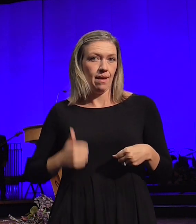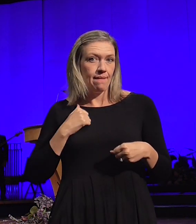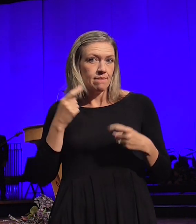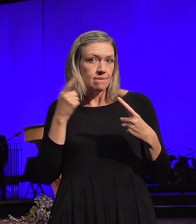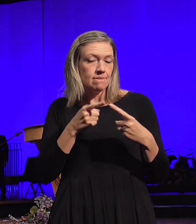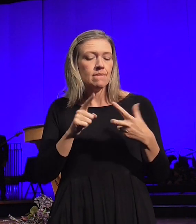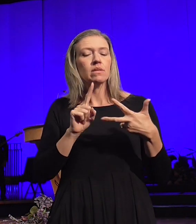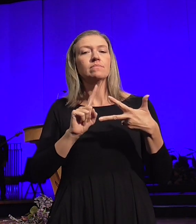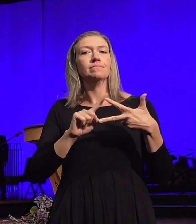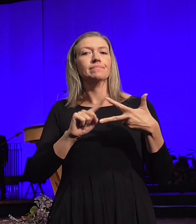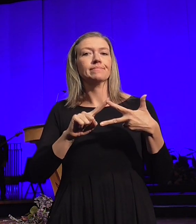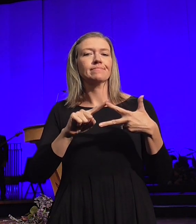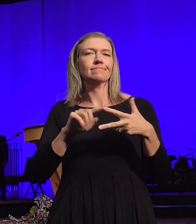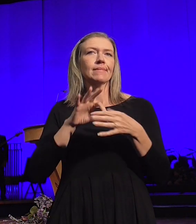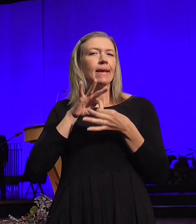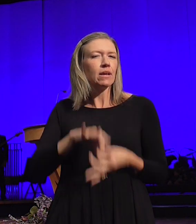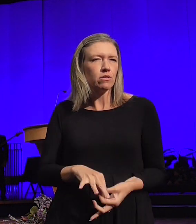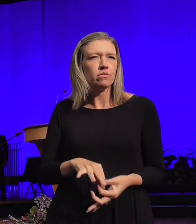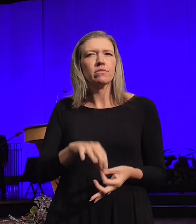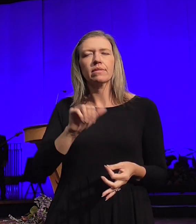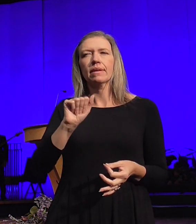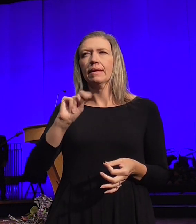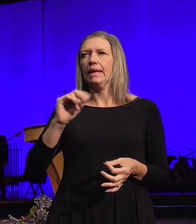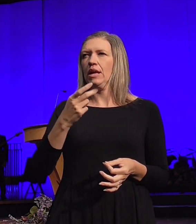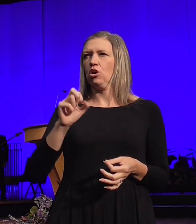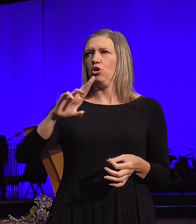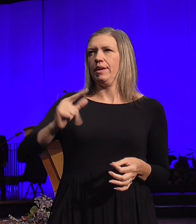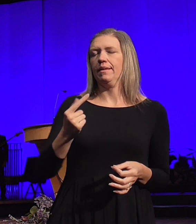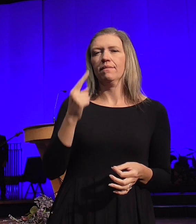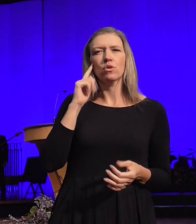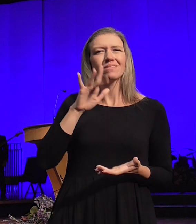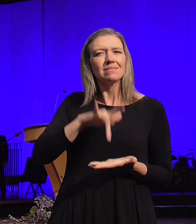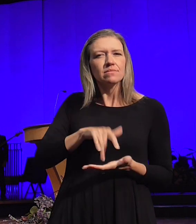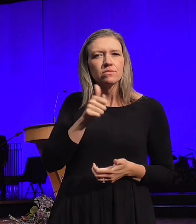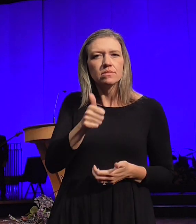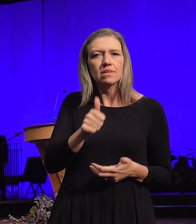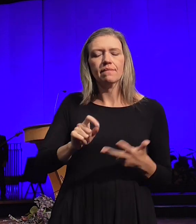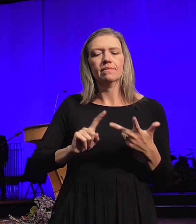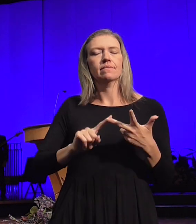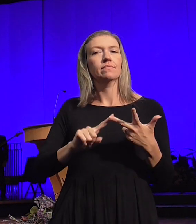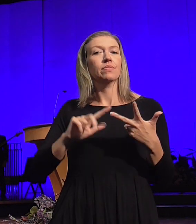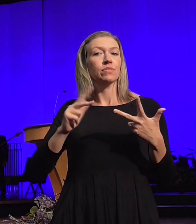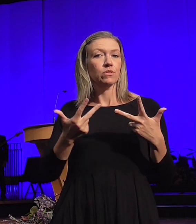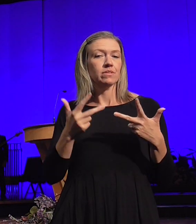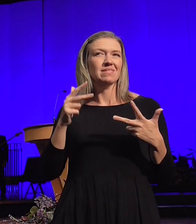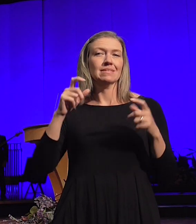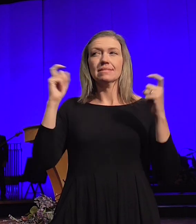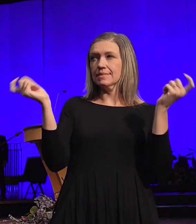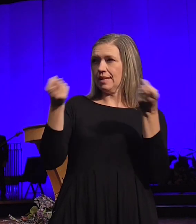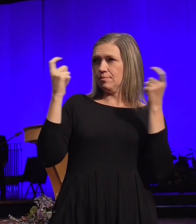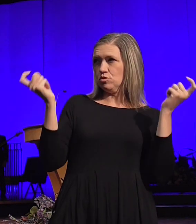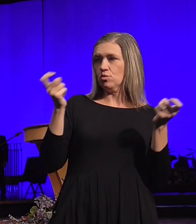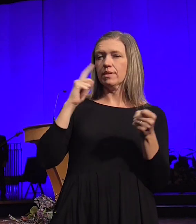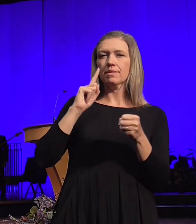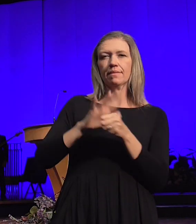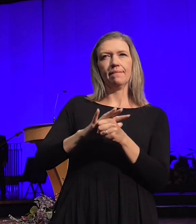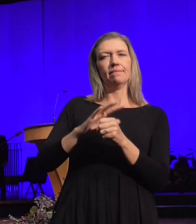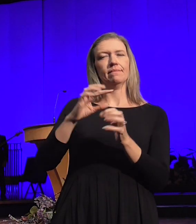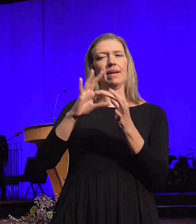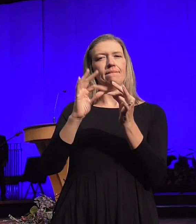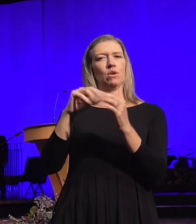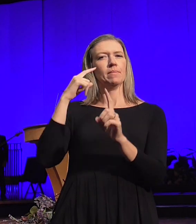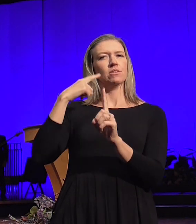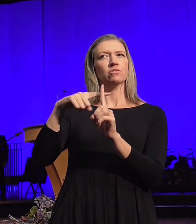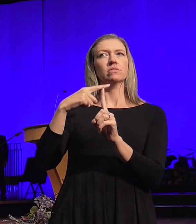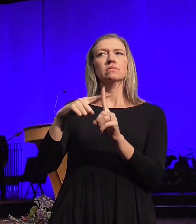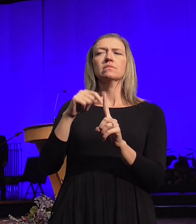an anchoring affirmation for centering yourself. And 3rd, a celebratory affirmation for not just celebrating, but